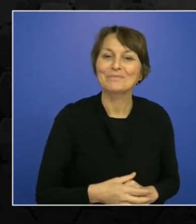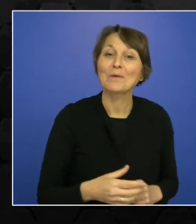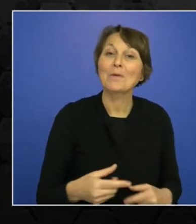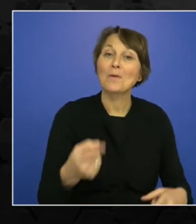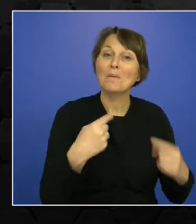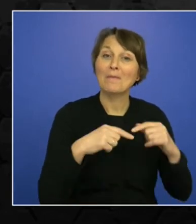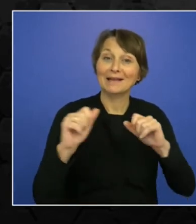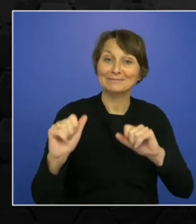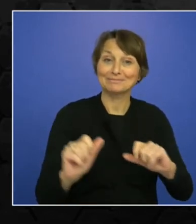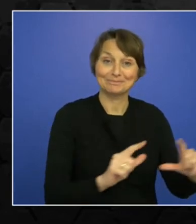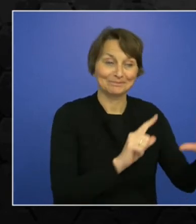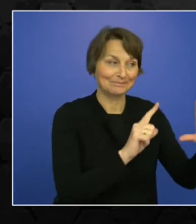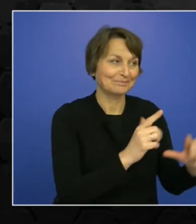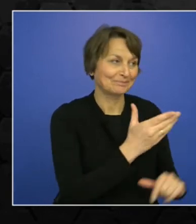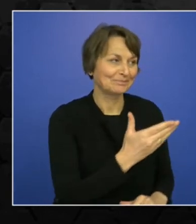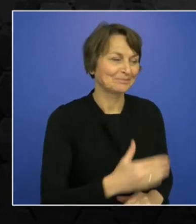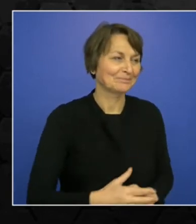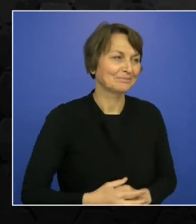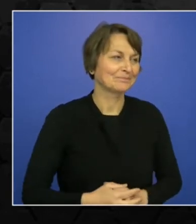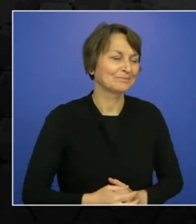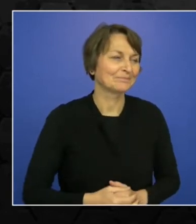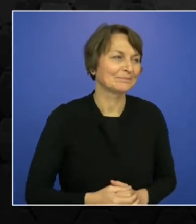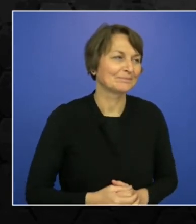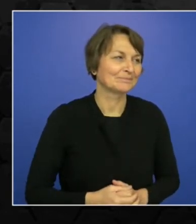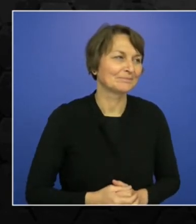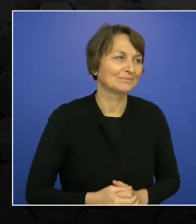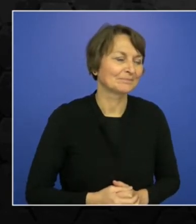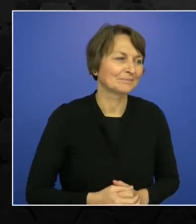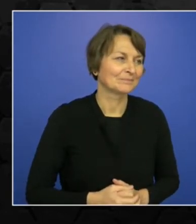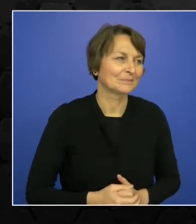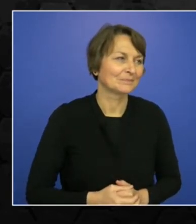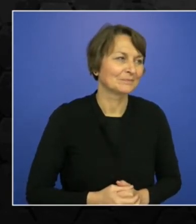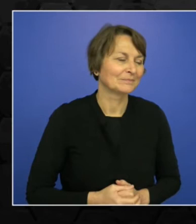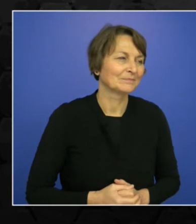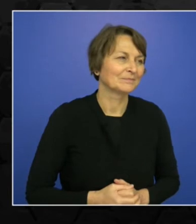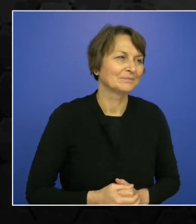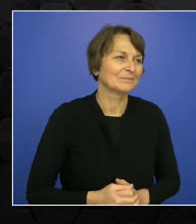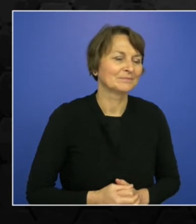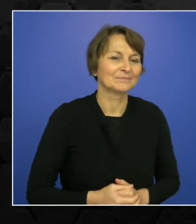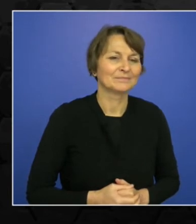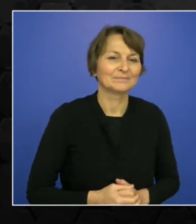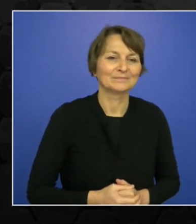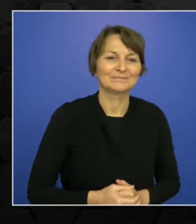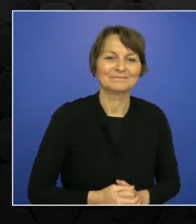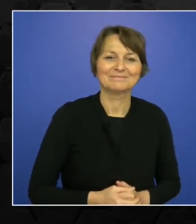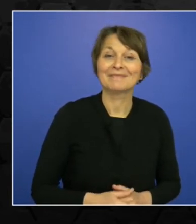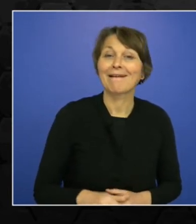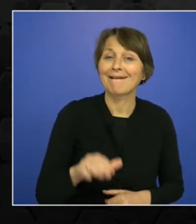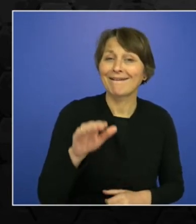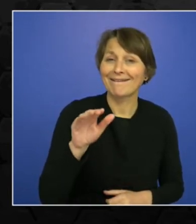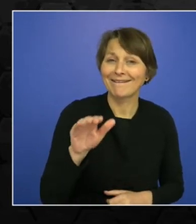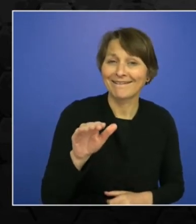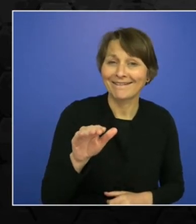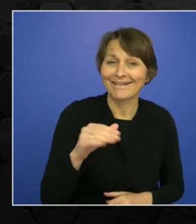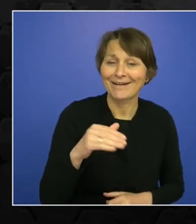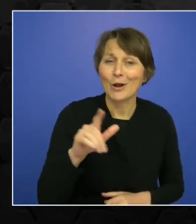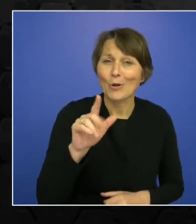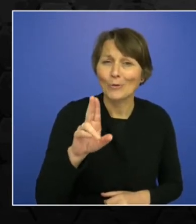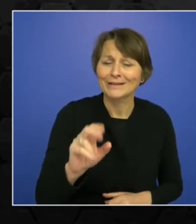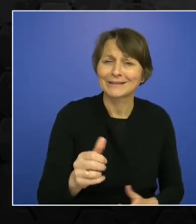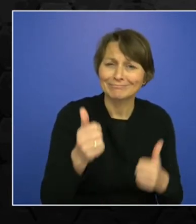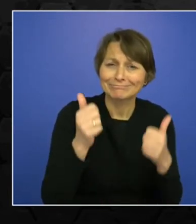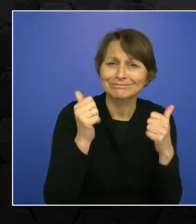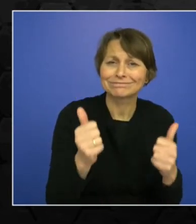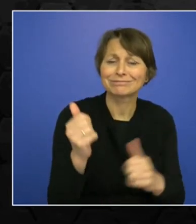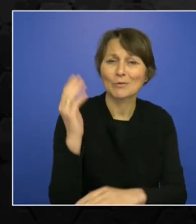presentation. And yeah. That was an amazing presentation, Luisa. I really love your